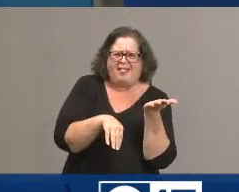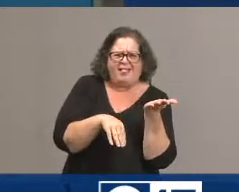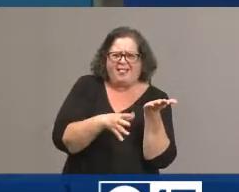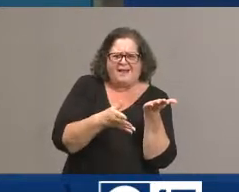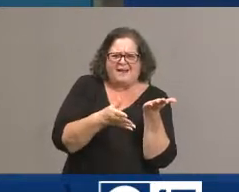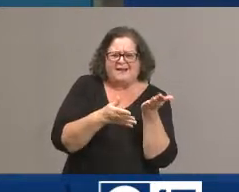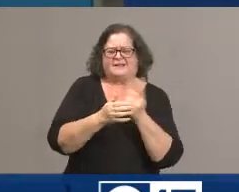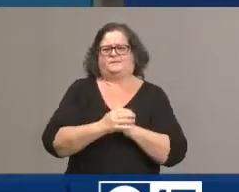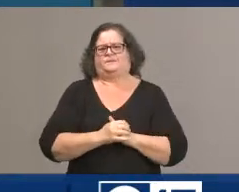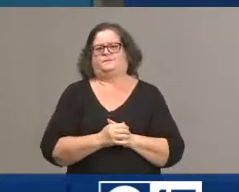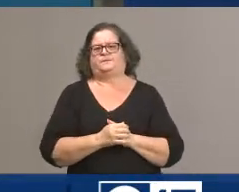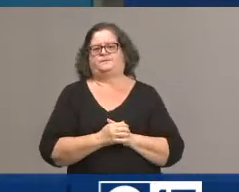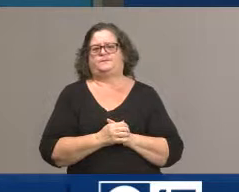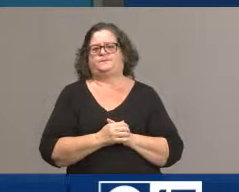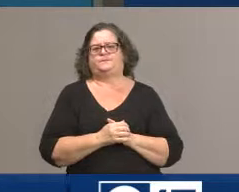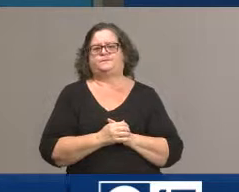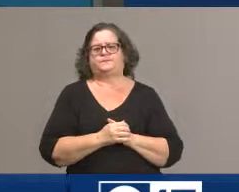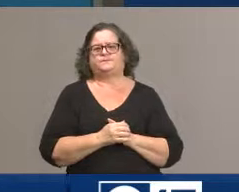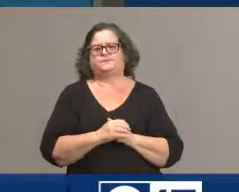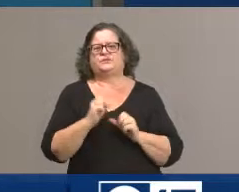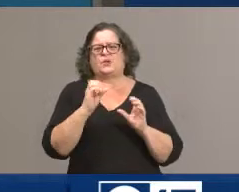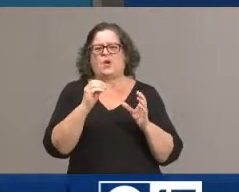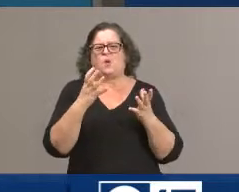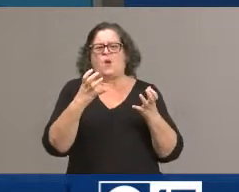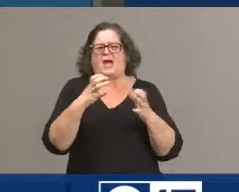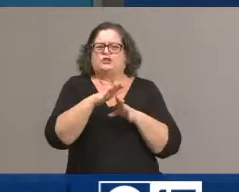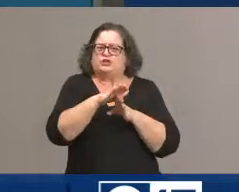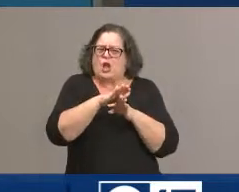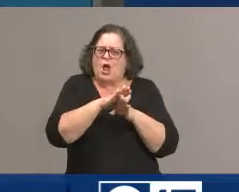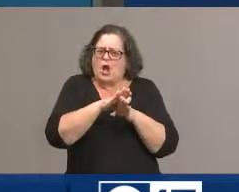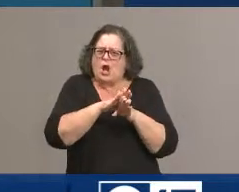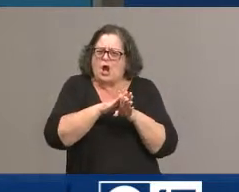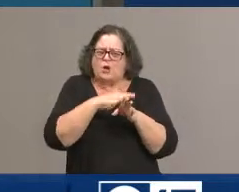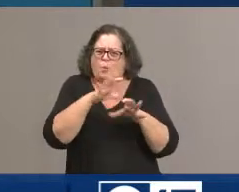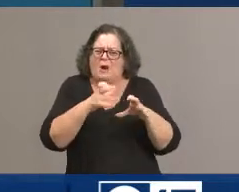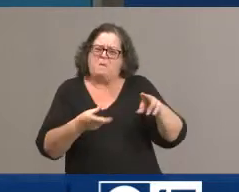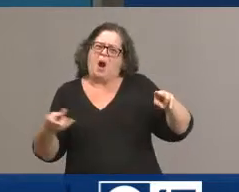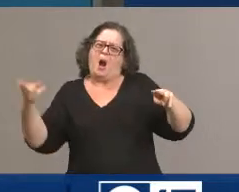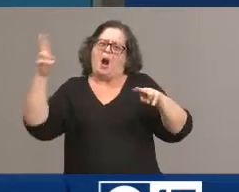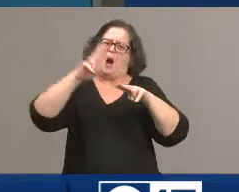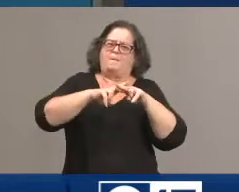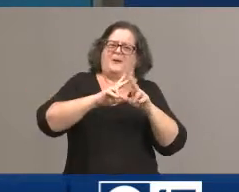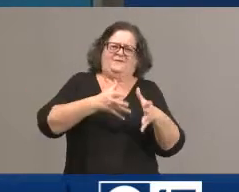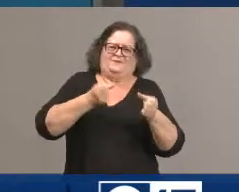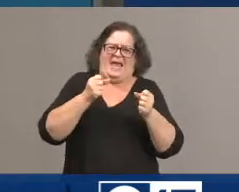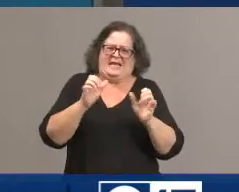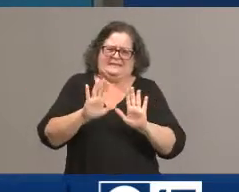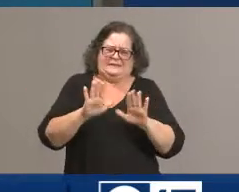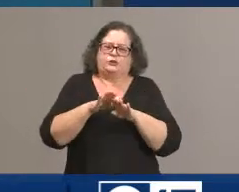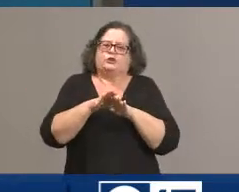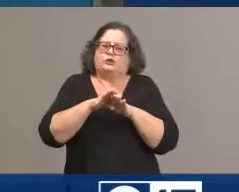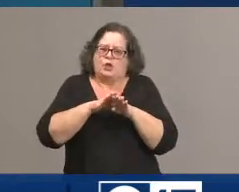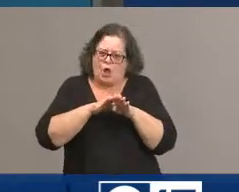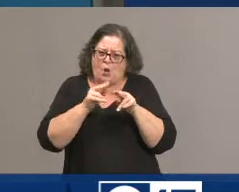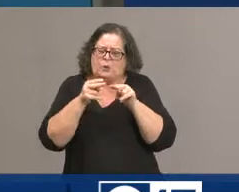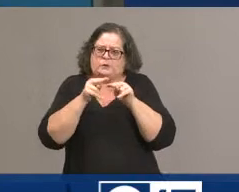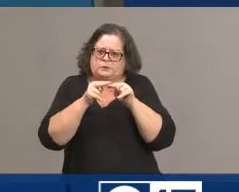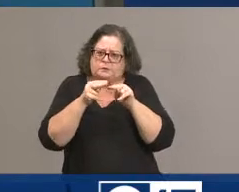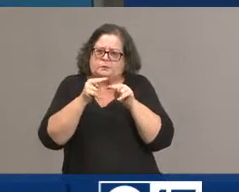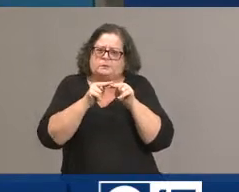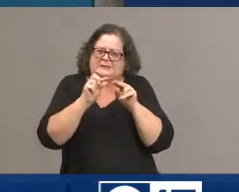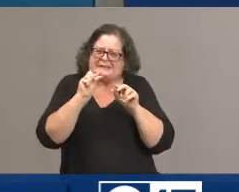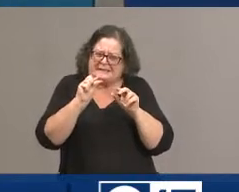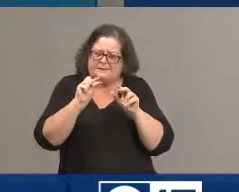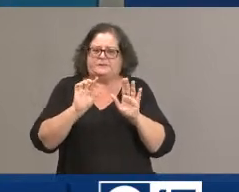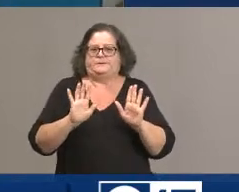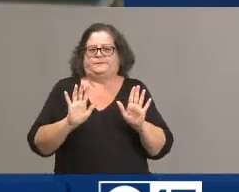slow and reduce, and our trends will begin to go in the right direction. And the best way to do all of this